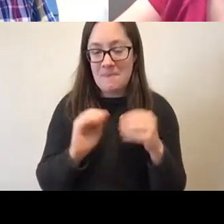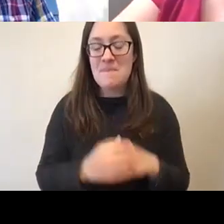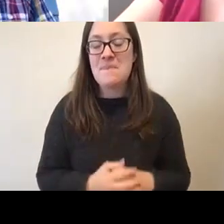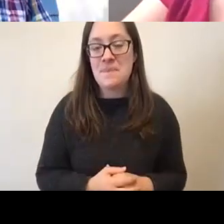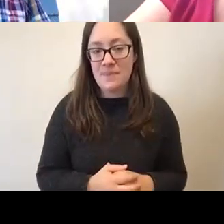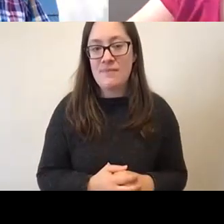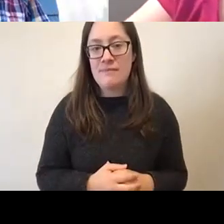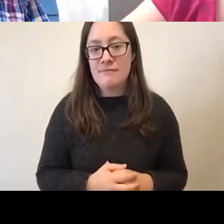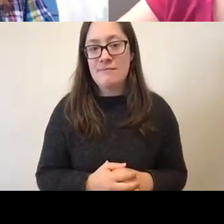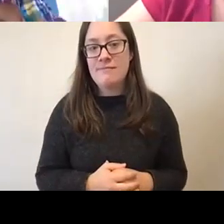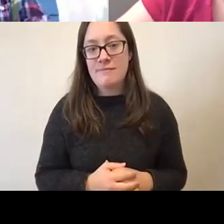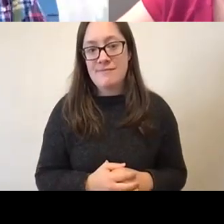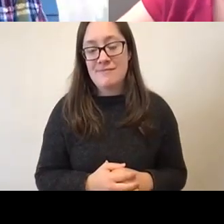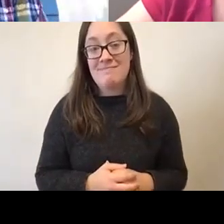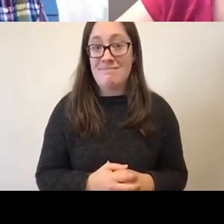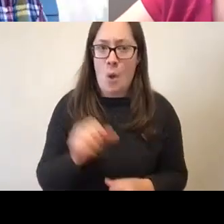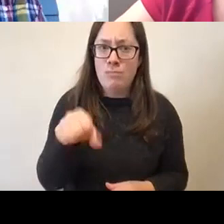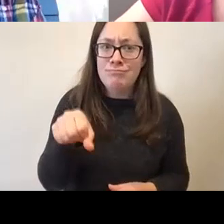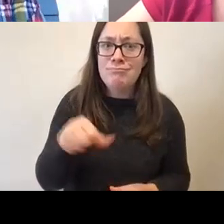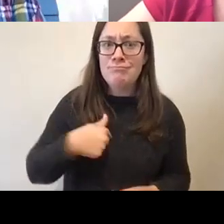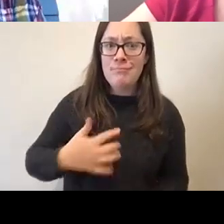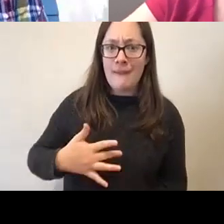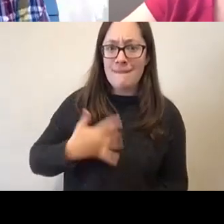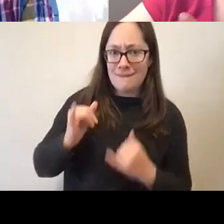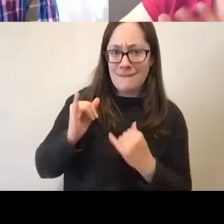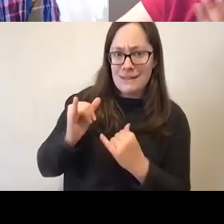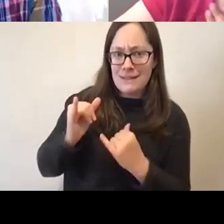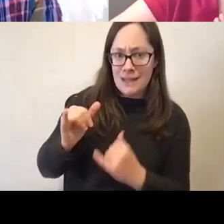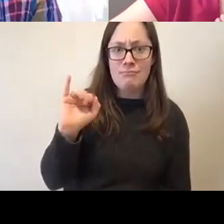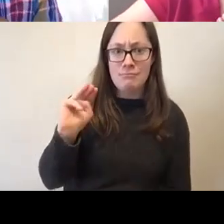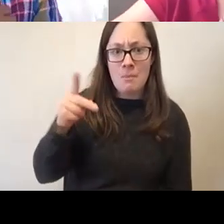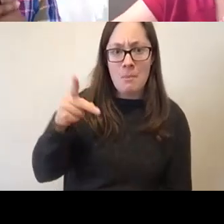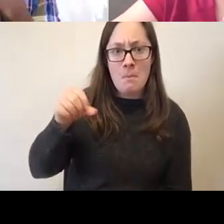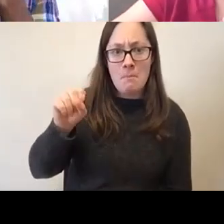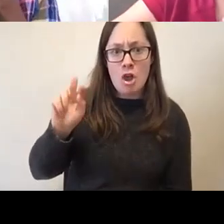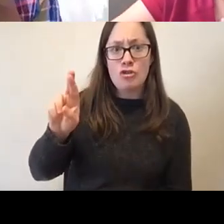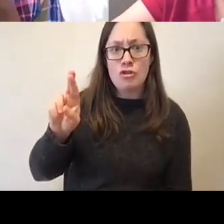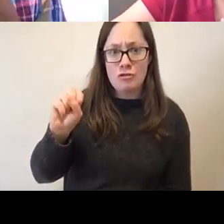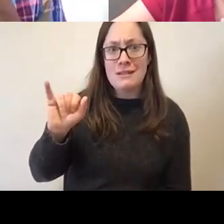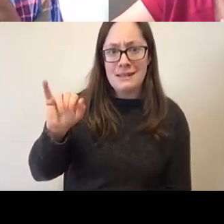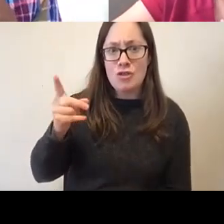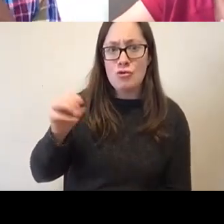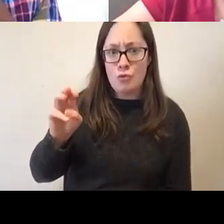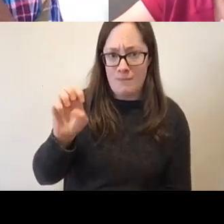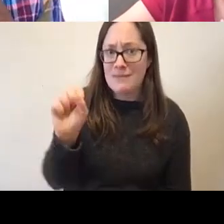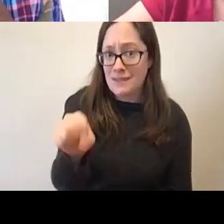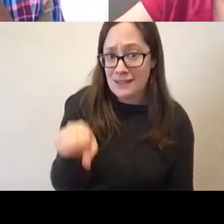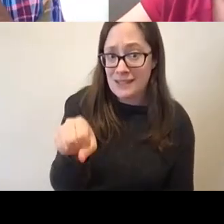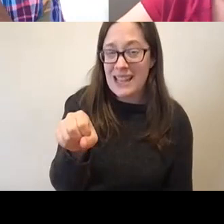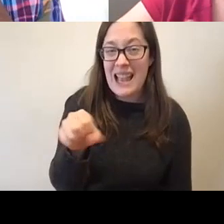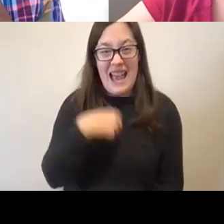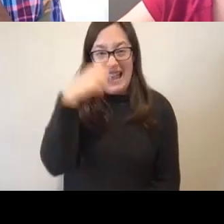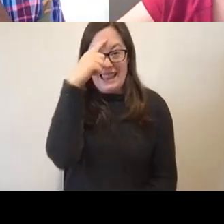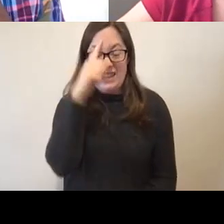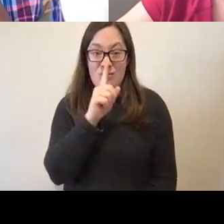I think I absolutely have it. And I think a lot of it for me is faking it.